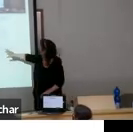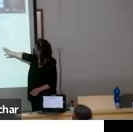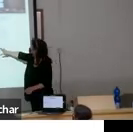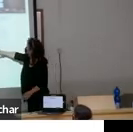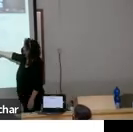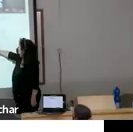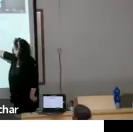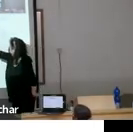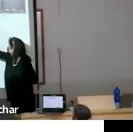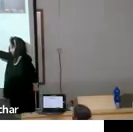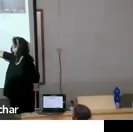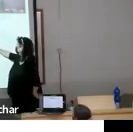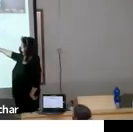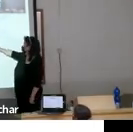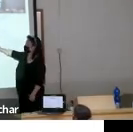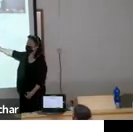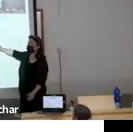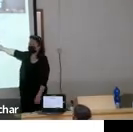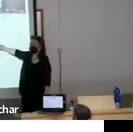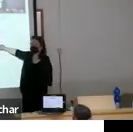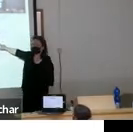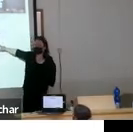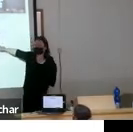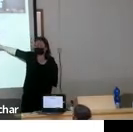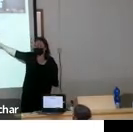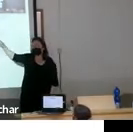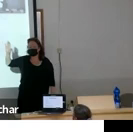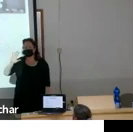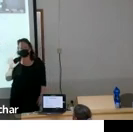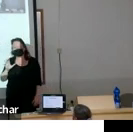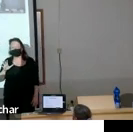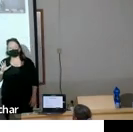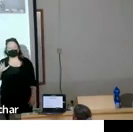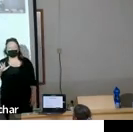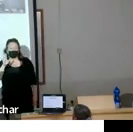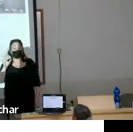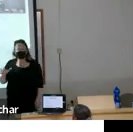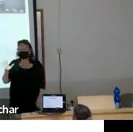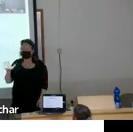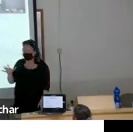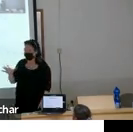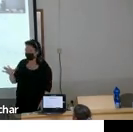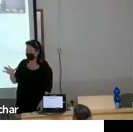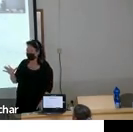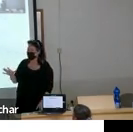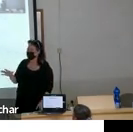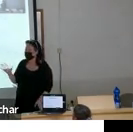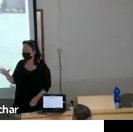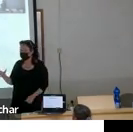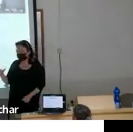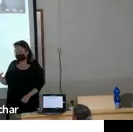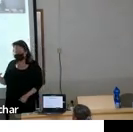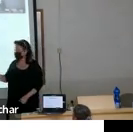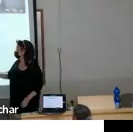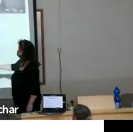just want to show you that many of the 29 users, so even though just 10 users were LD and